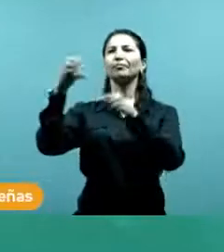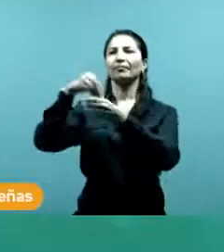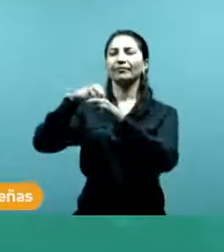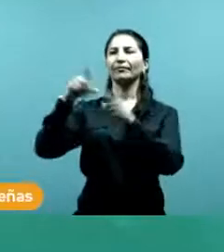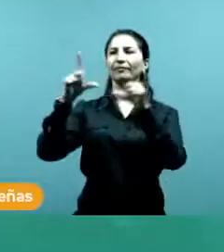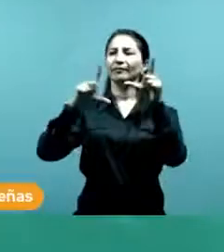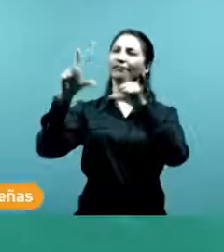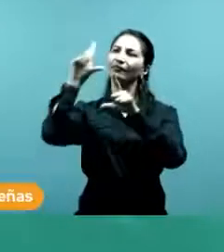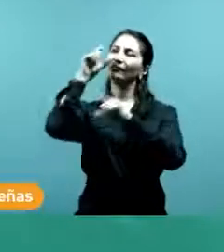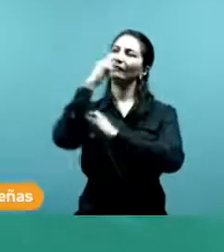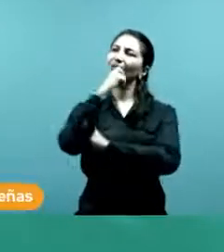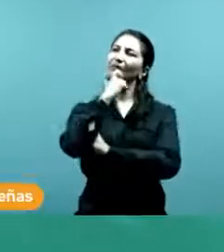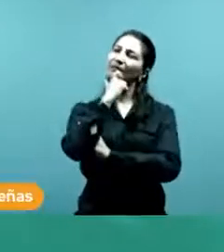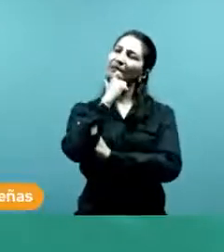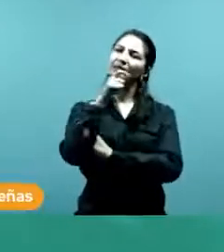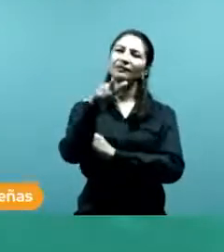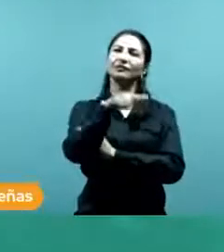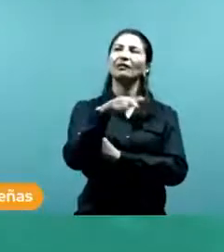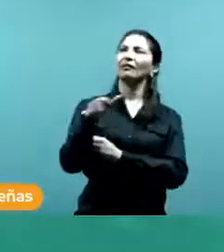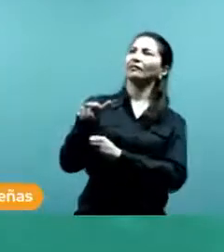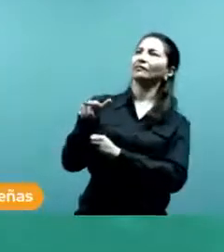of